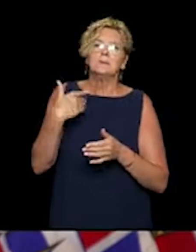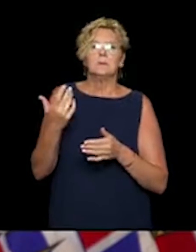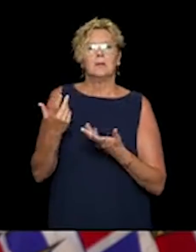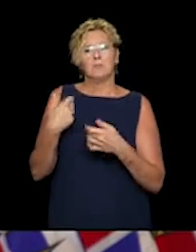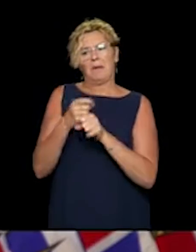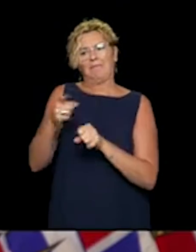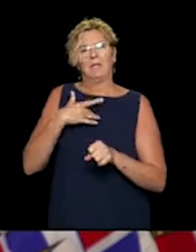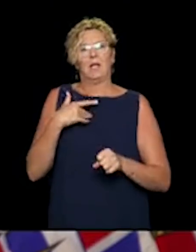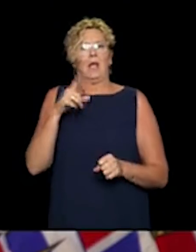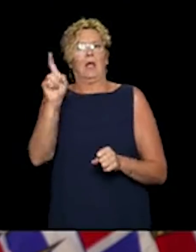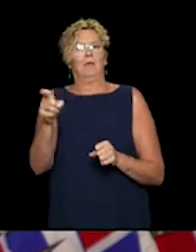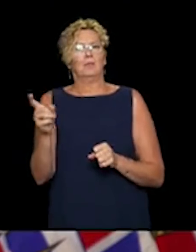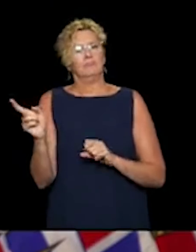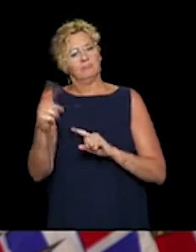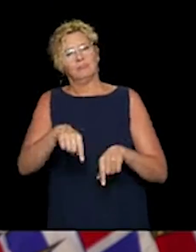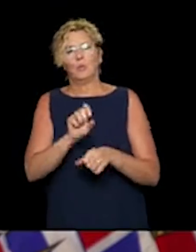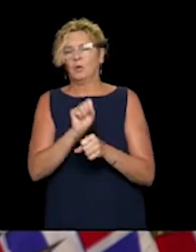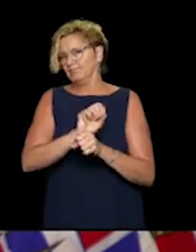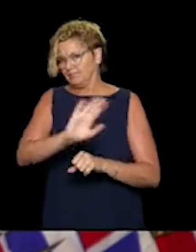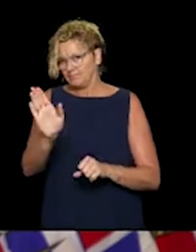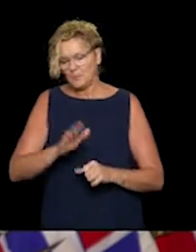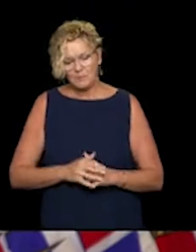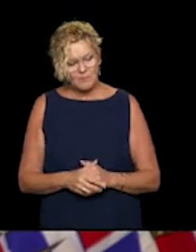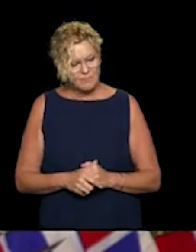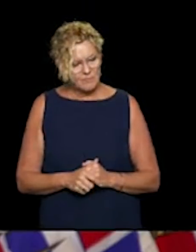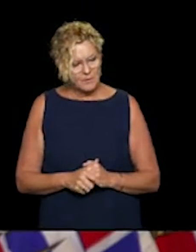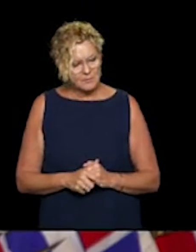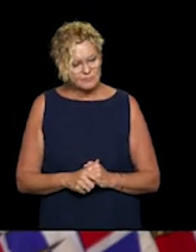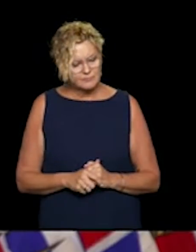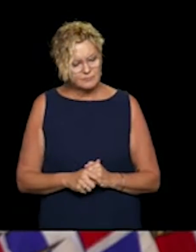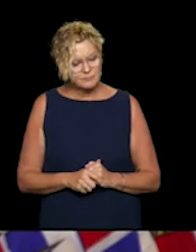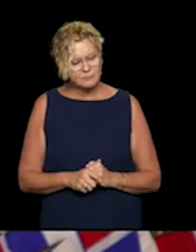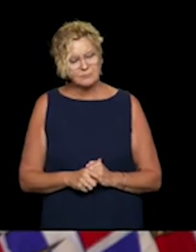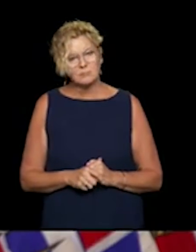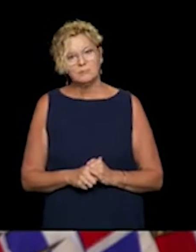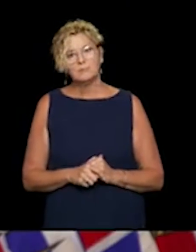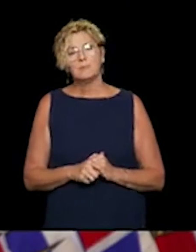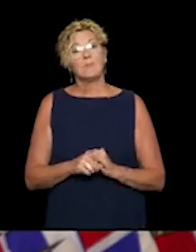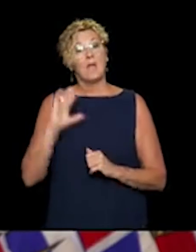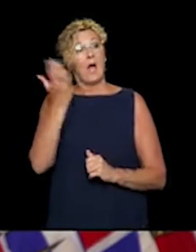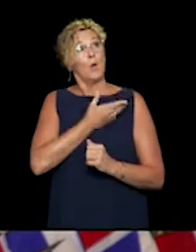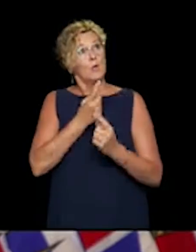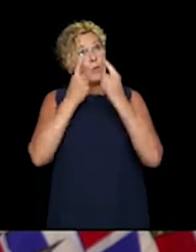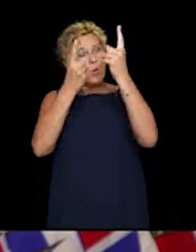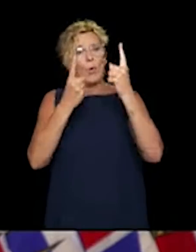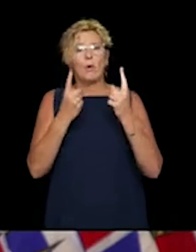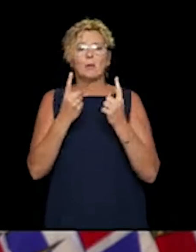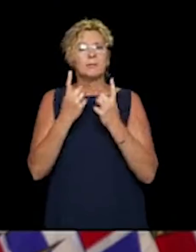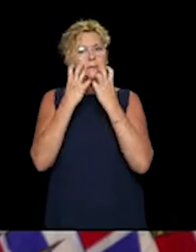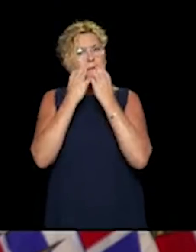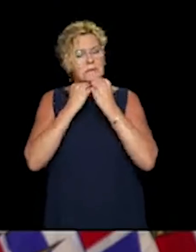influenza. We all need to be prepared now for whatever challenge may emerge. To ensure we